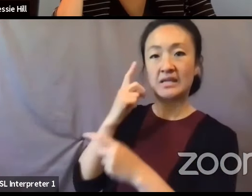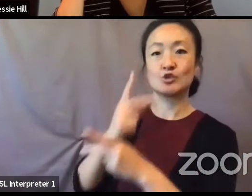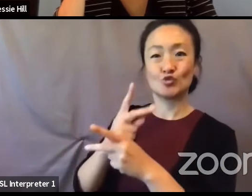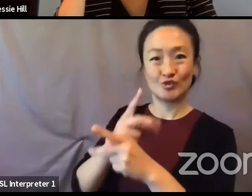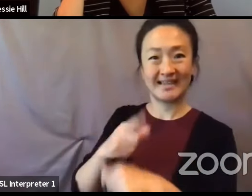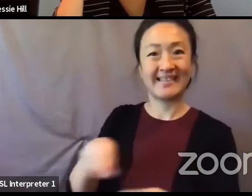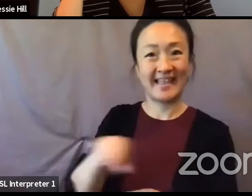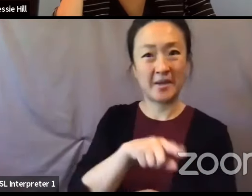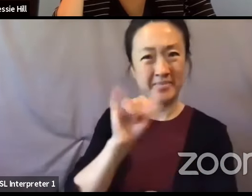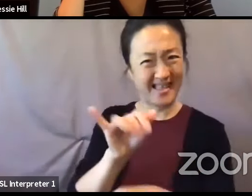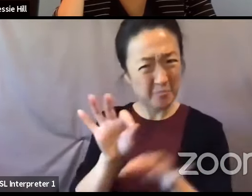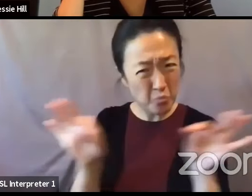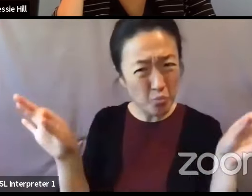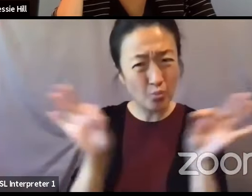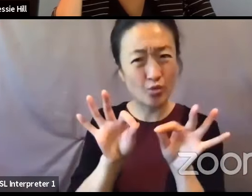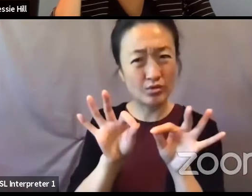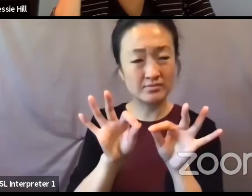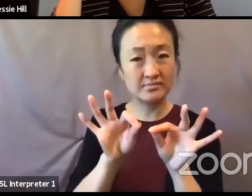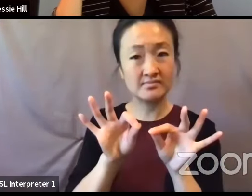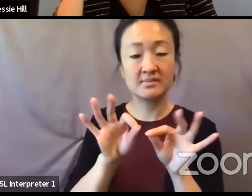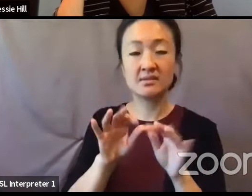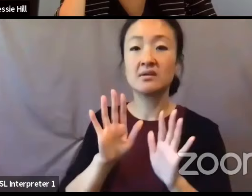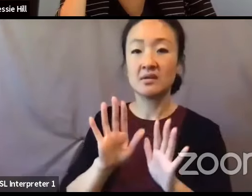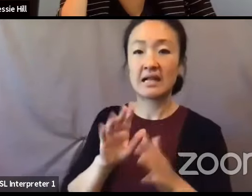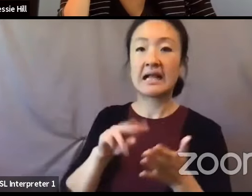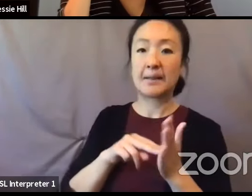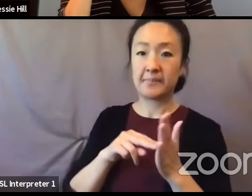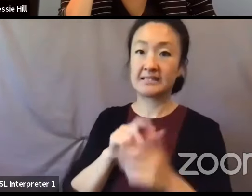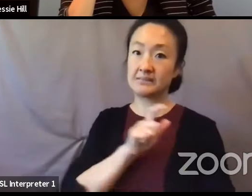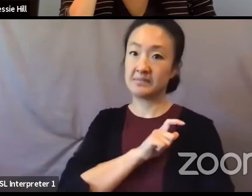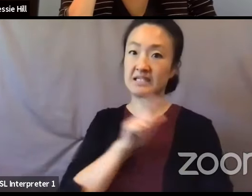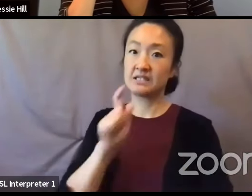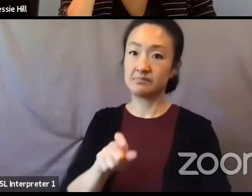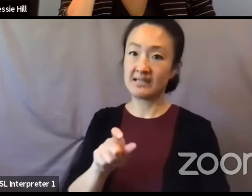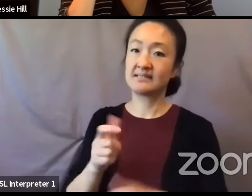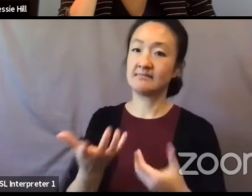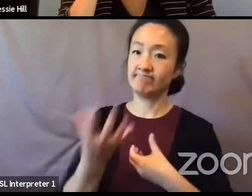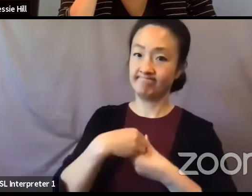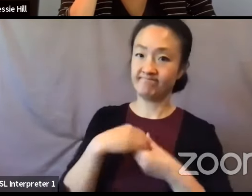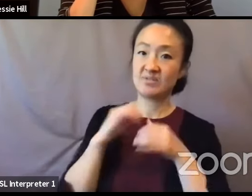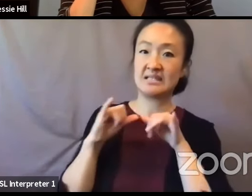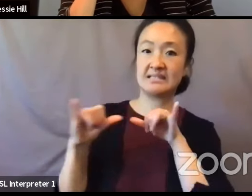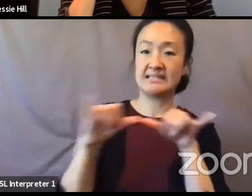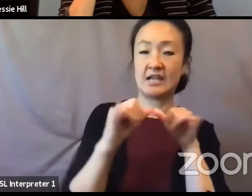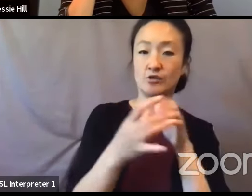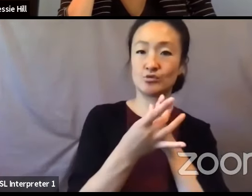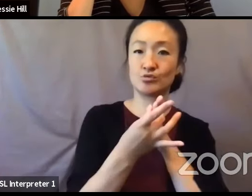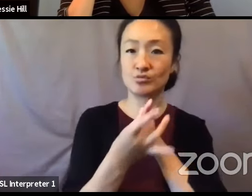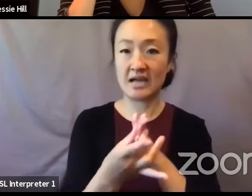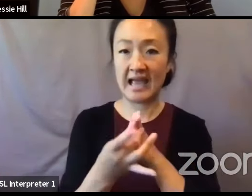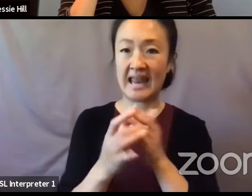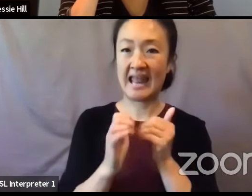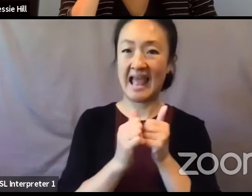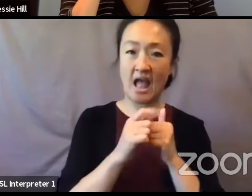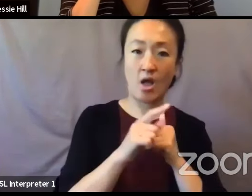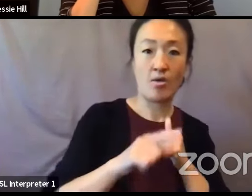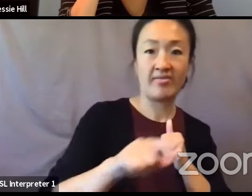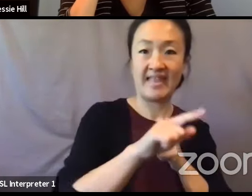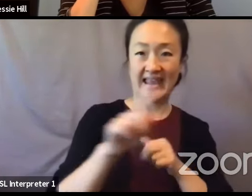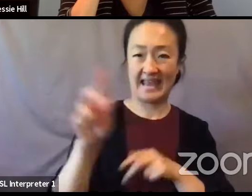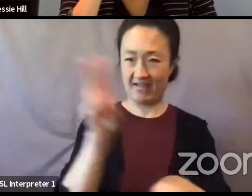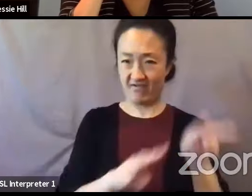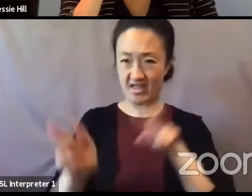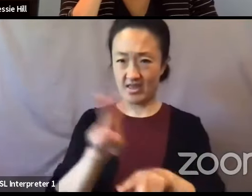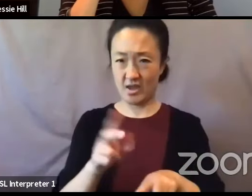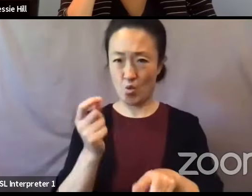then we need to ensure that the police have standards that guide how they evaluate what sort of reaction is necessary